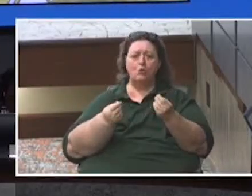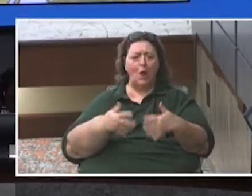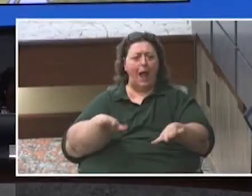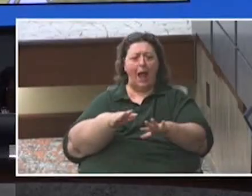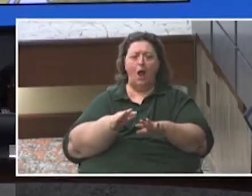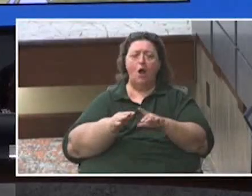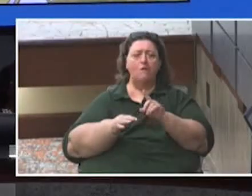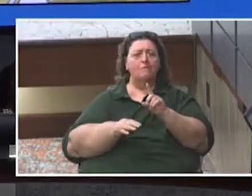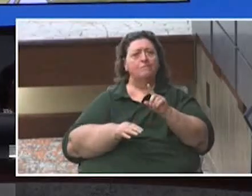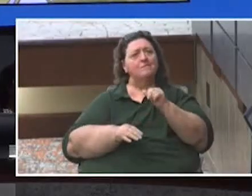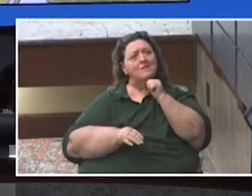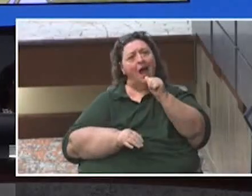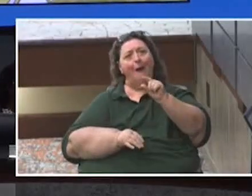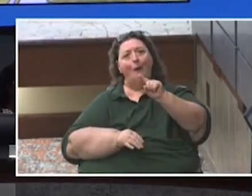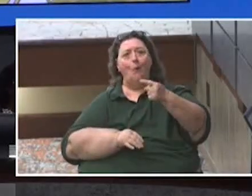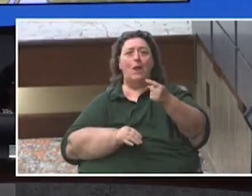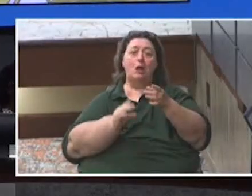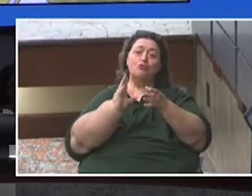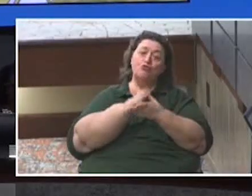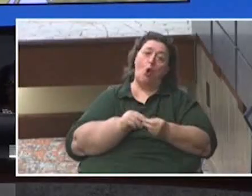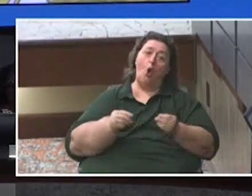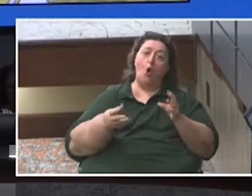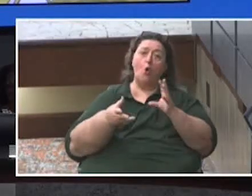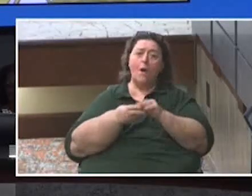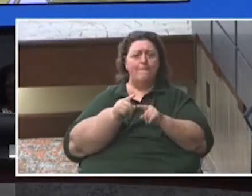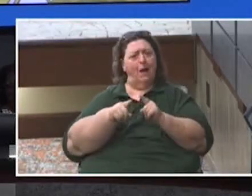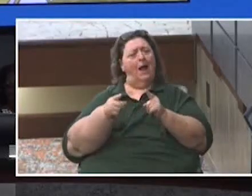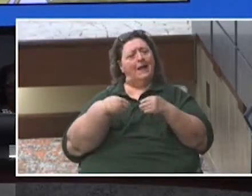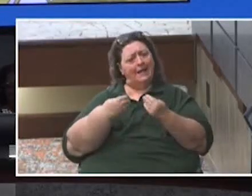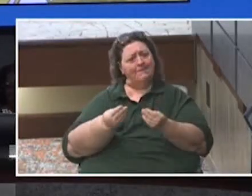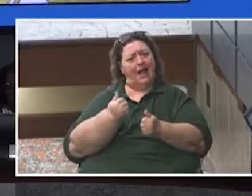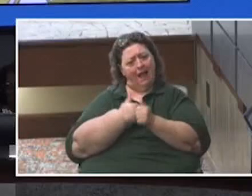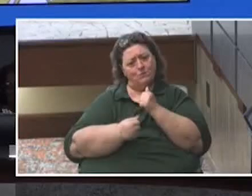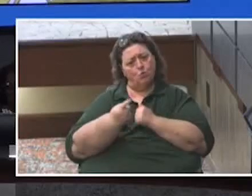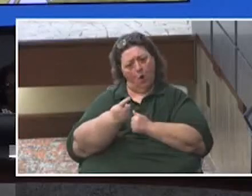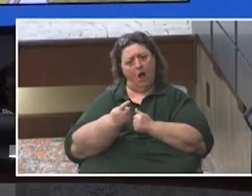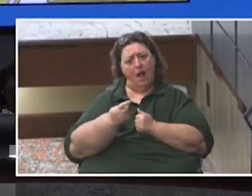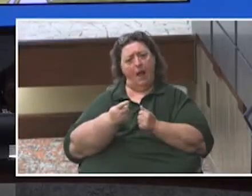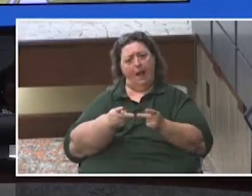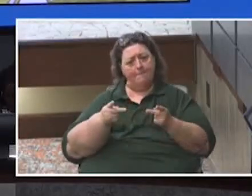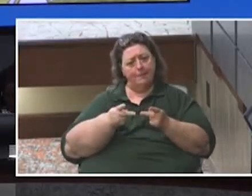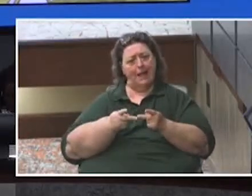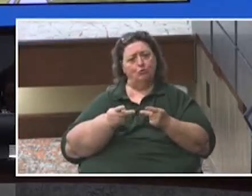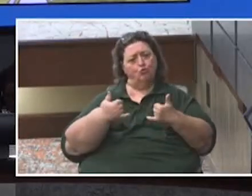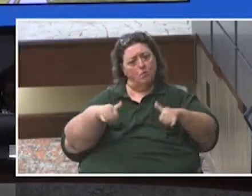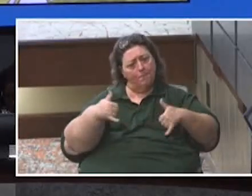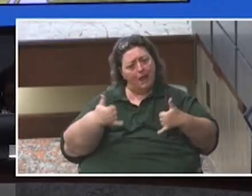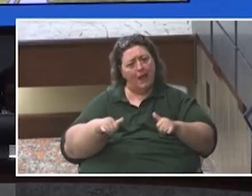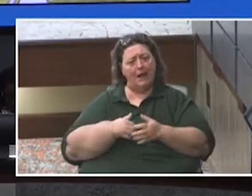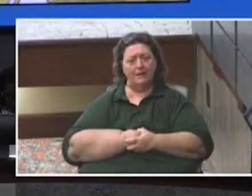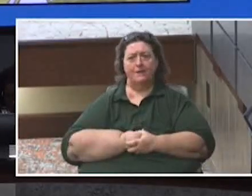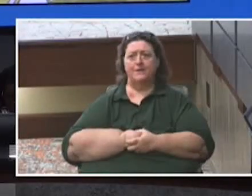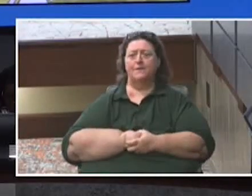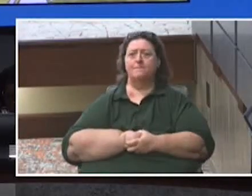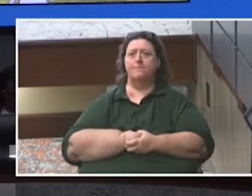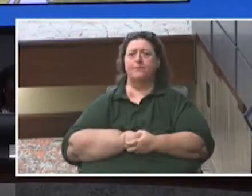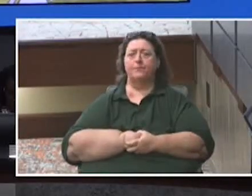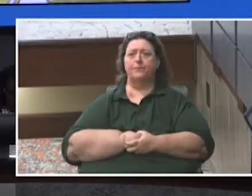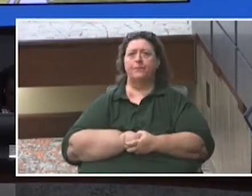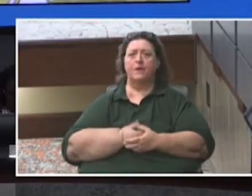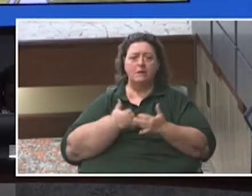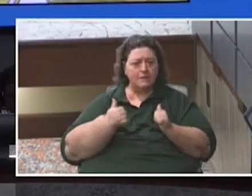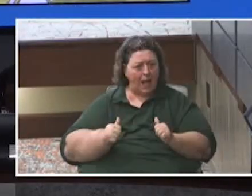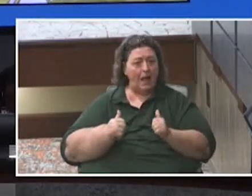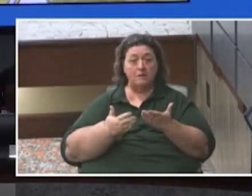tells a story, but gives everyone a different place to play. At the top of the screen, you see we've got a great community lawn, be able to host some of